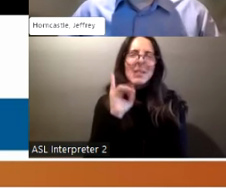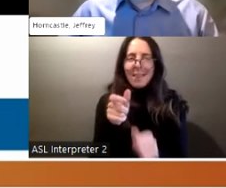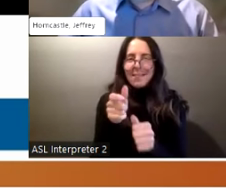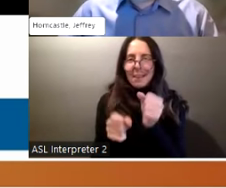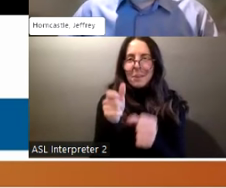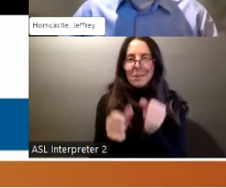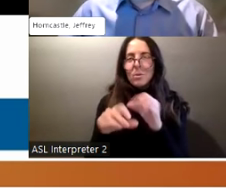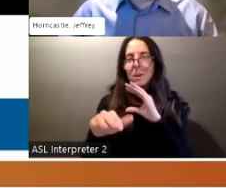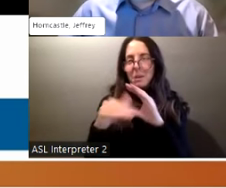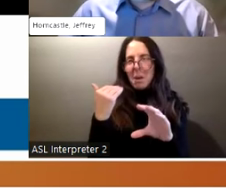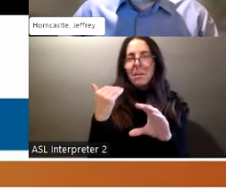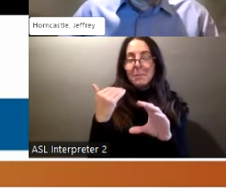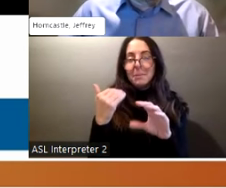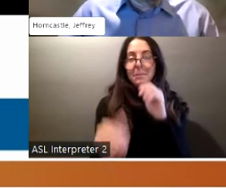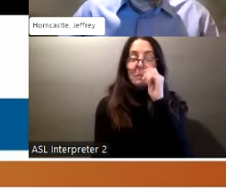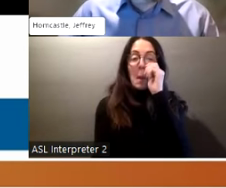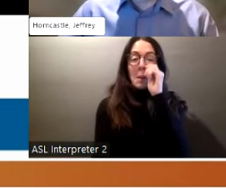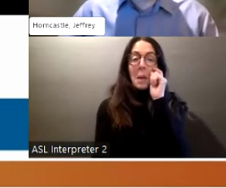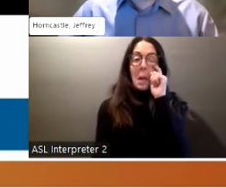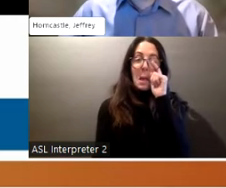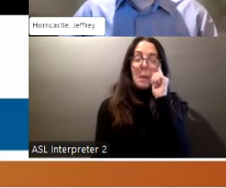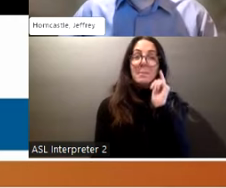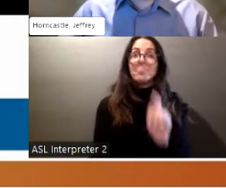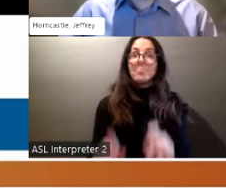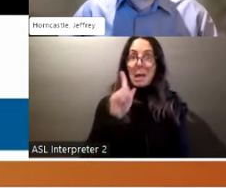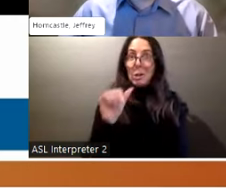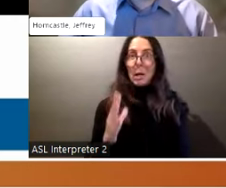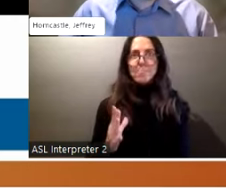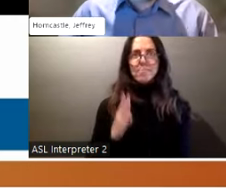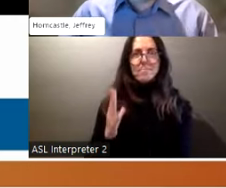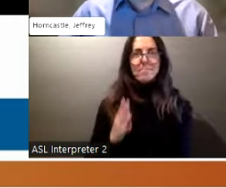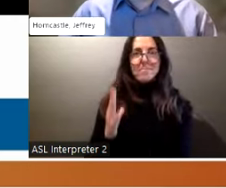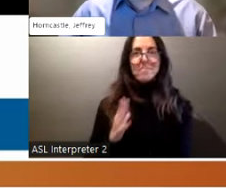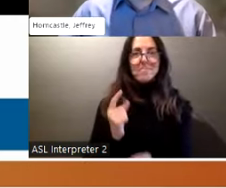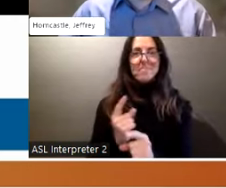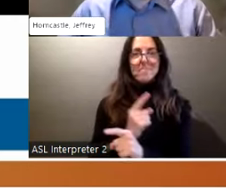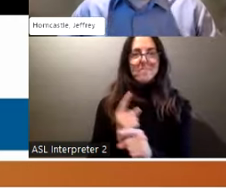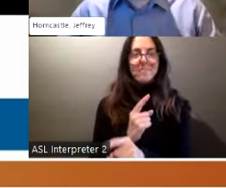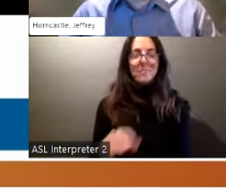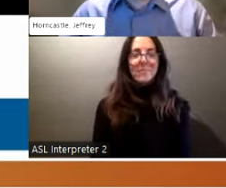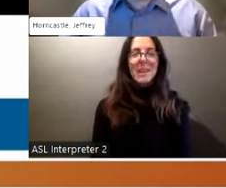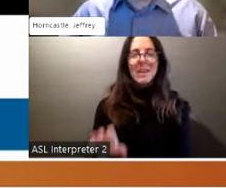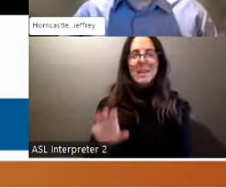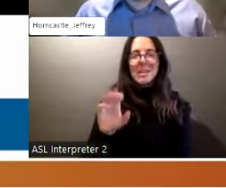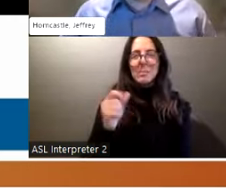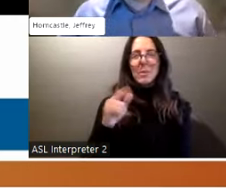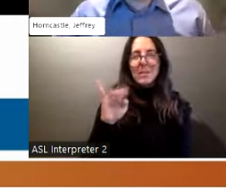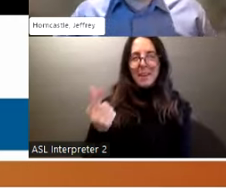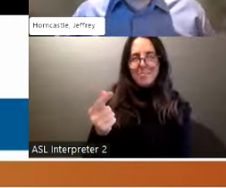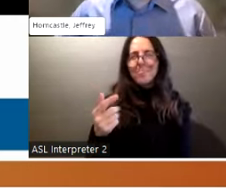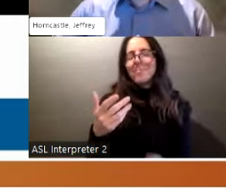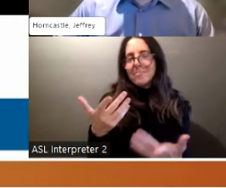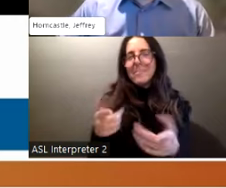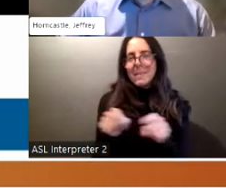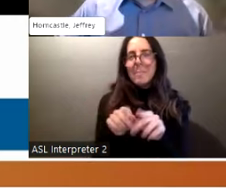email. They're getting more legitimate looking, where, I touched on spoofing a little bit, where even the email address might look